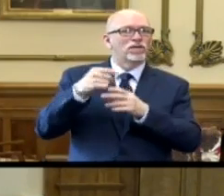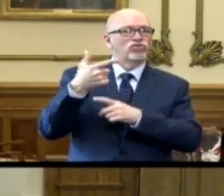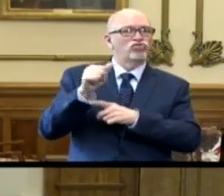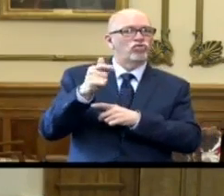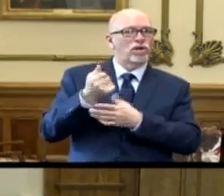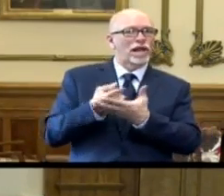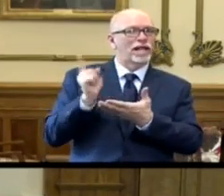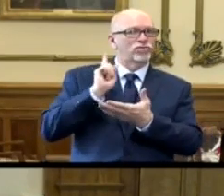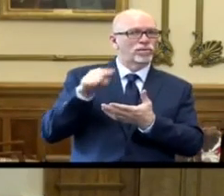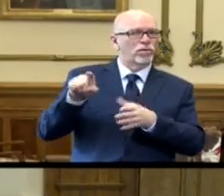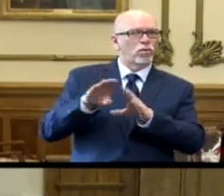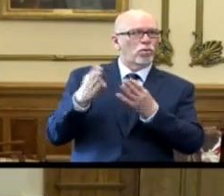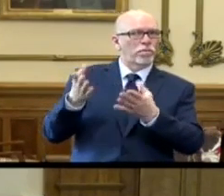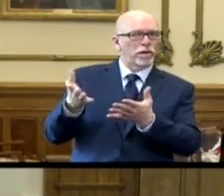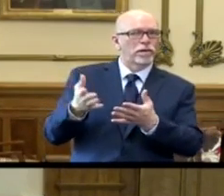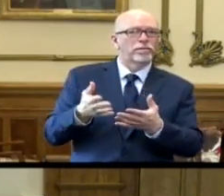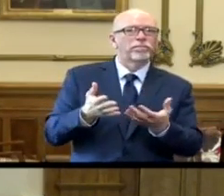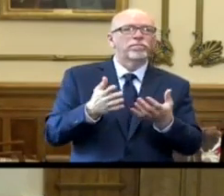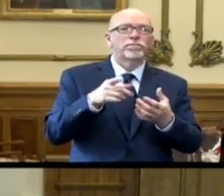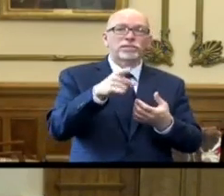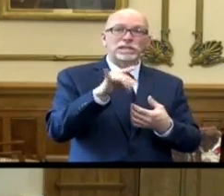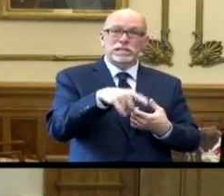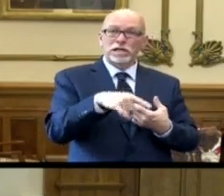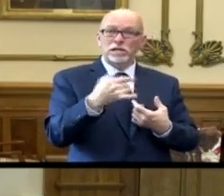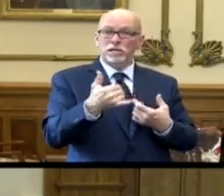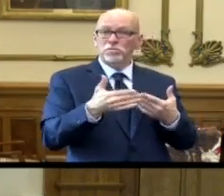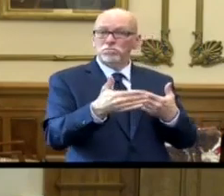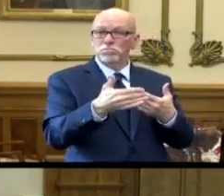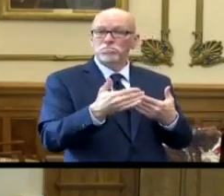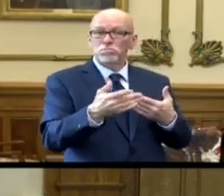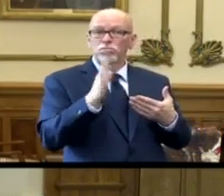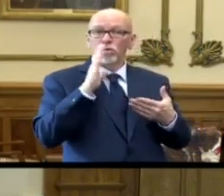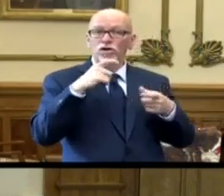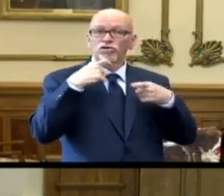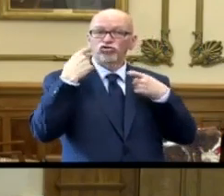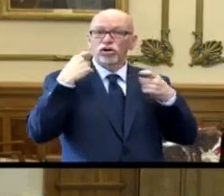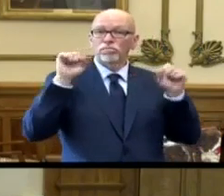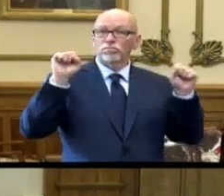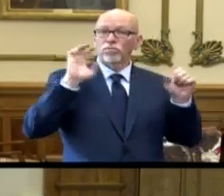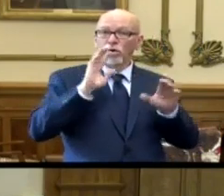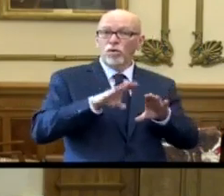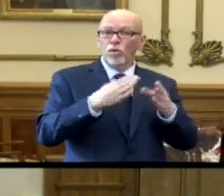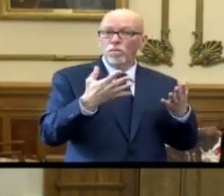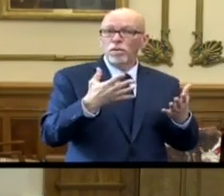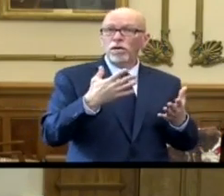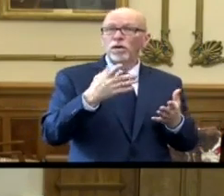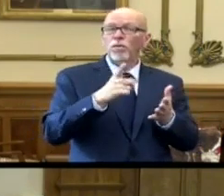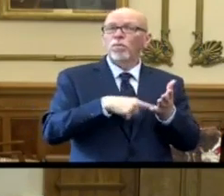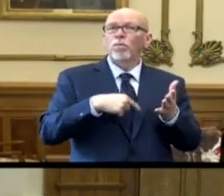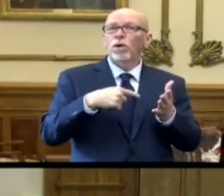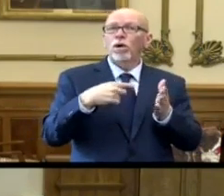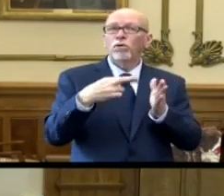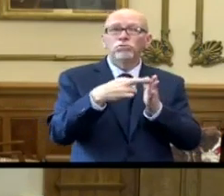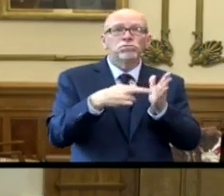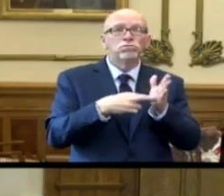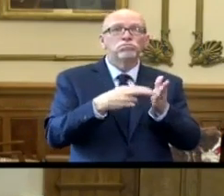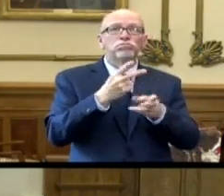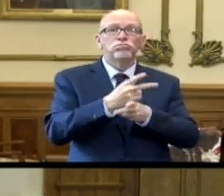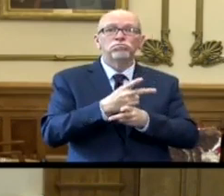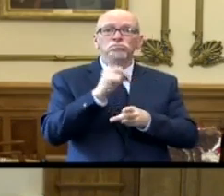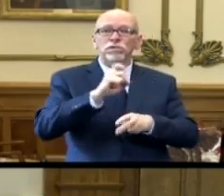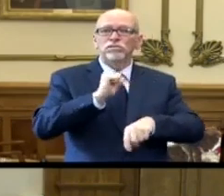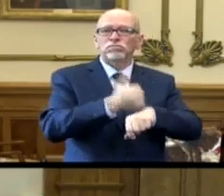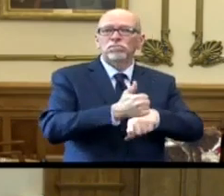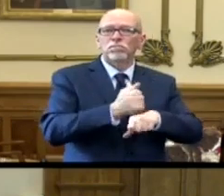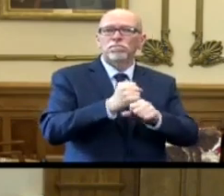Georgia last week. How far is Indiana from allowing those gyms to open back up? And what regulations and precautions does the state plan to